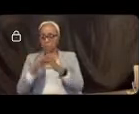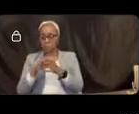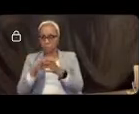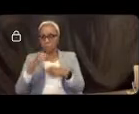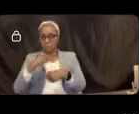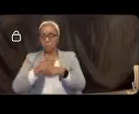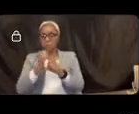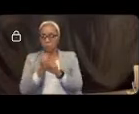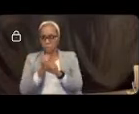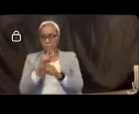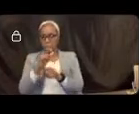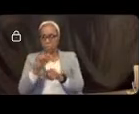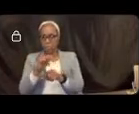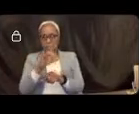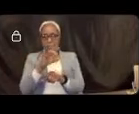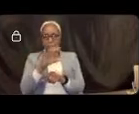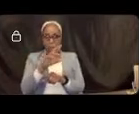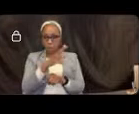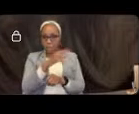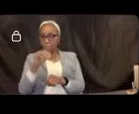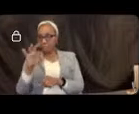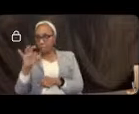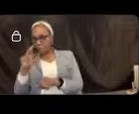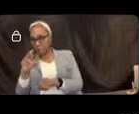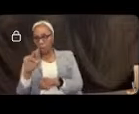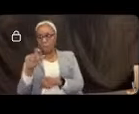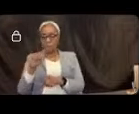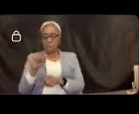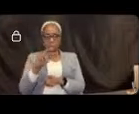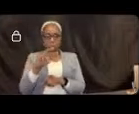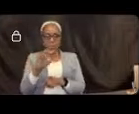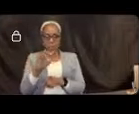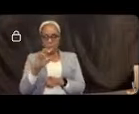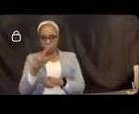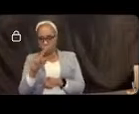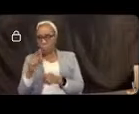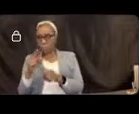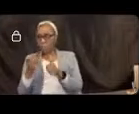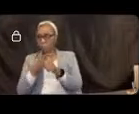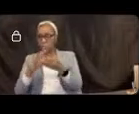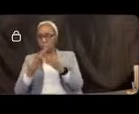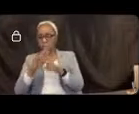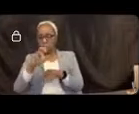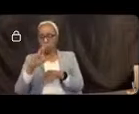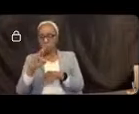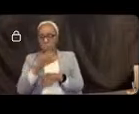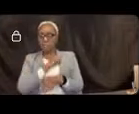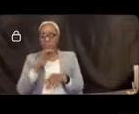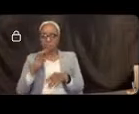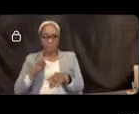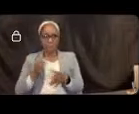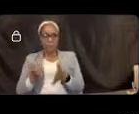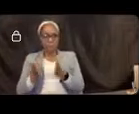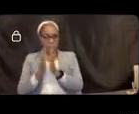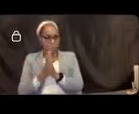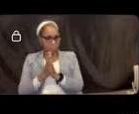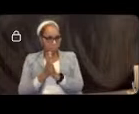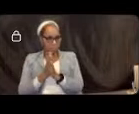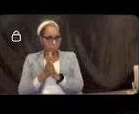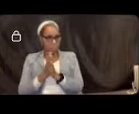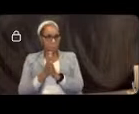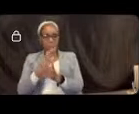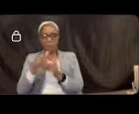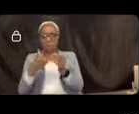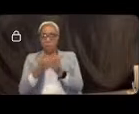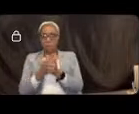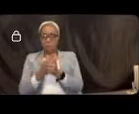lots 8R and 9R, Block 271, Original City of Little Rock. Staff views the request as reasonable. Although